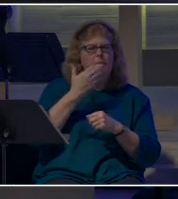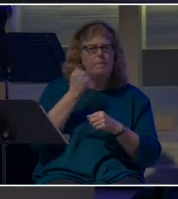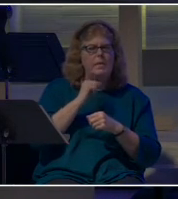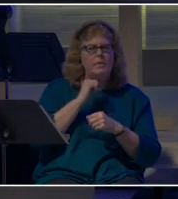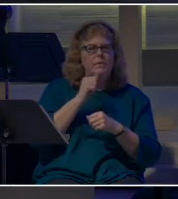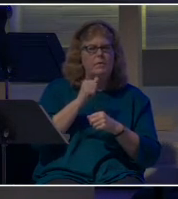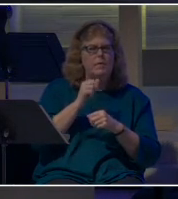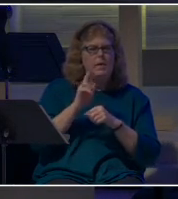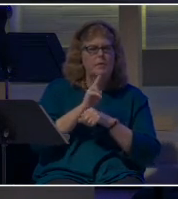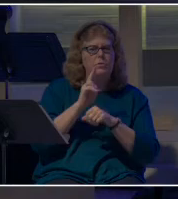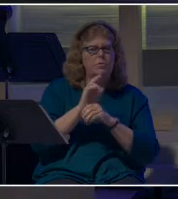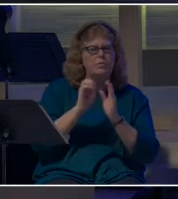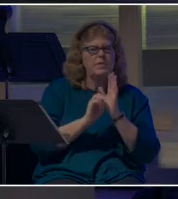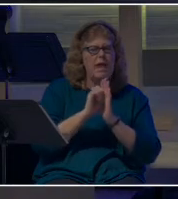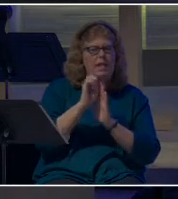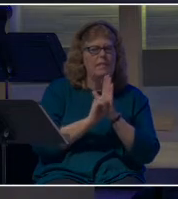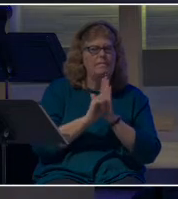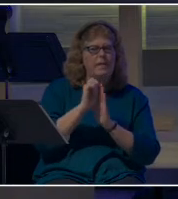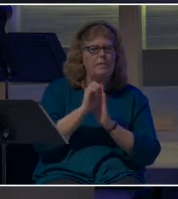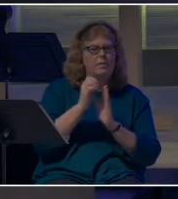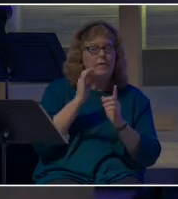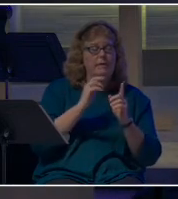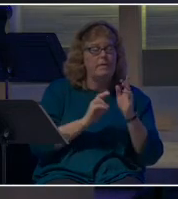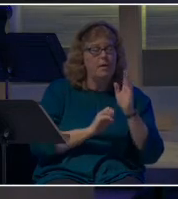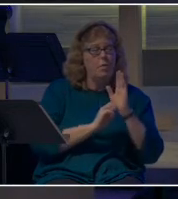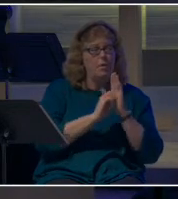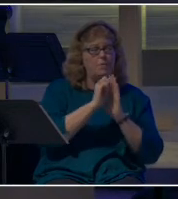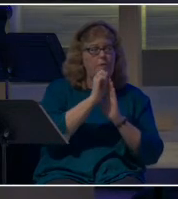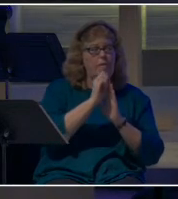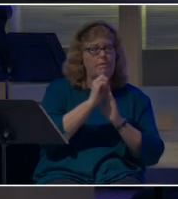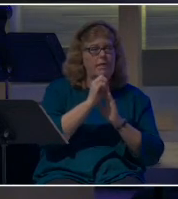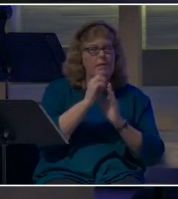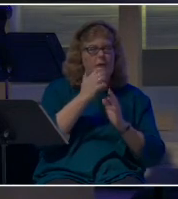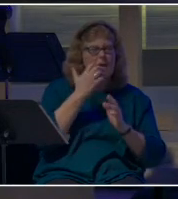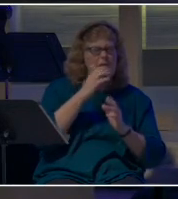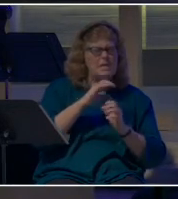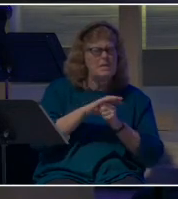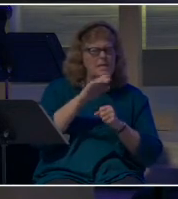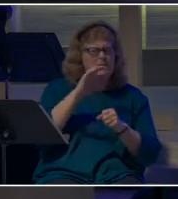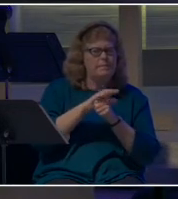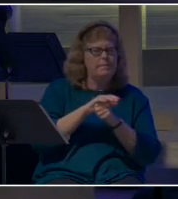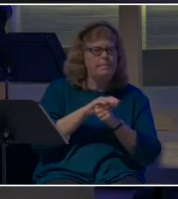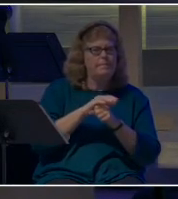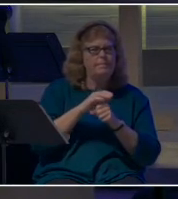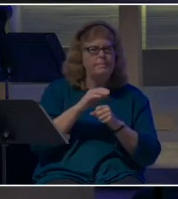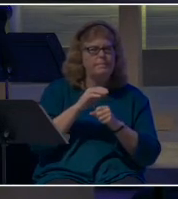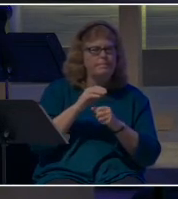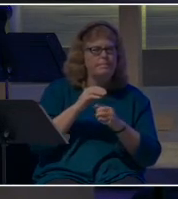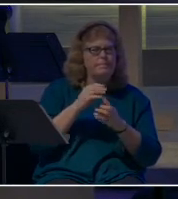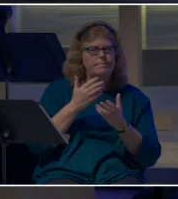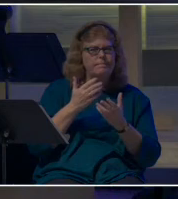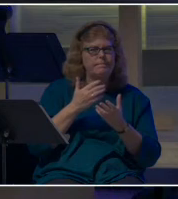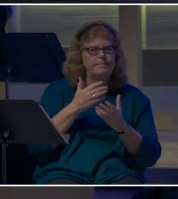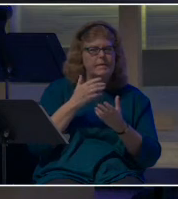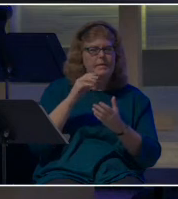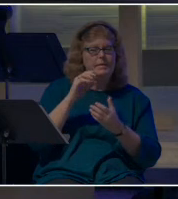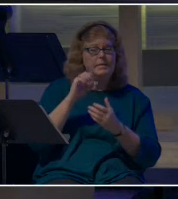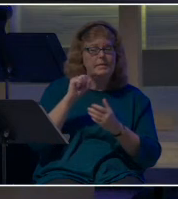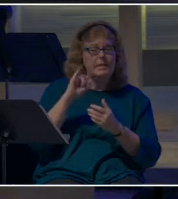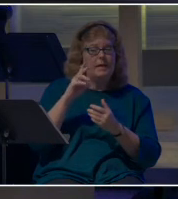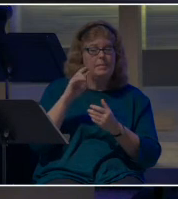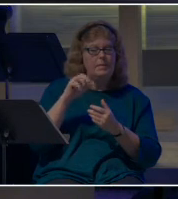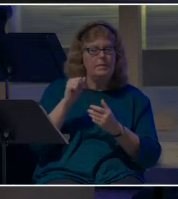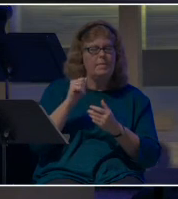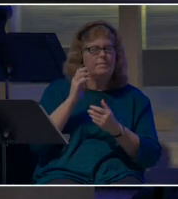the elevator, because if I go up there as steaming hot as I am, being a guy on the Siberia list,